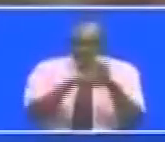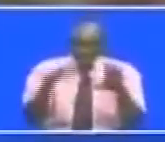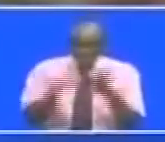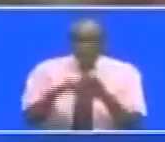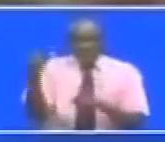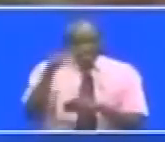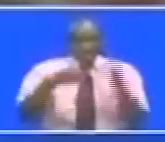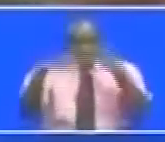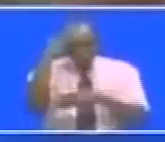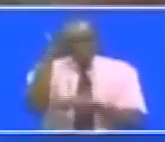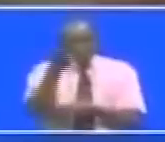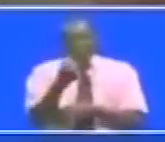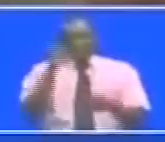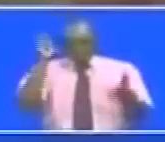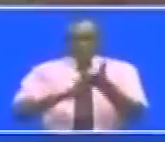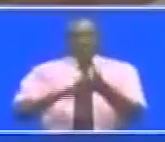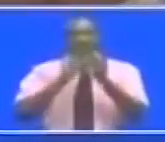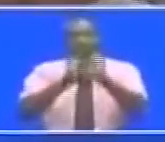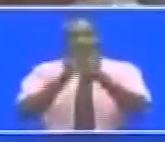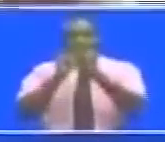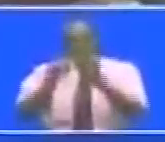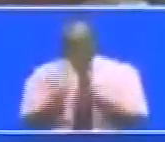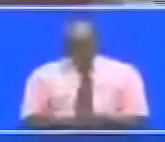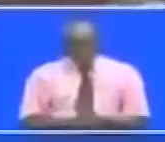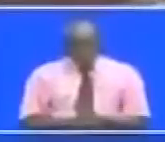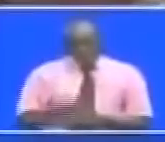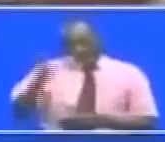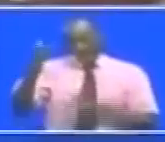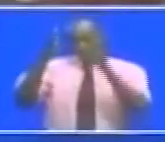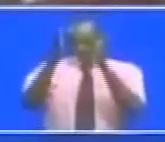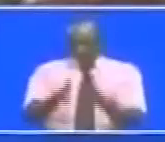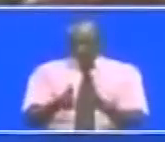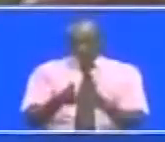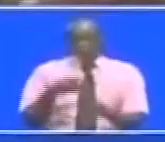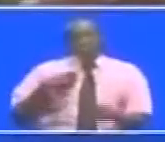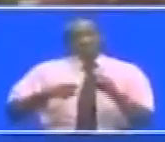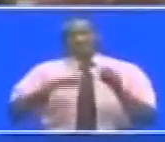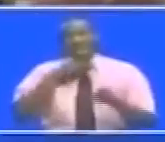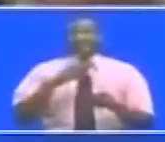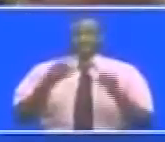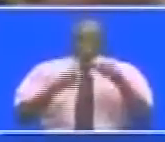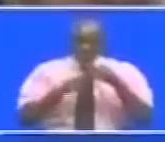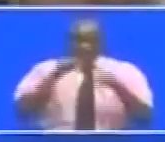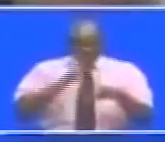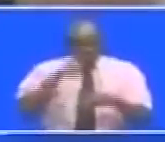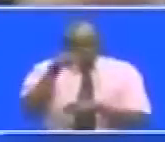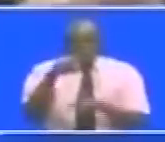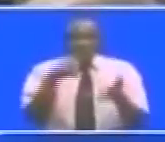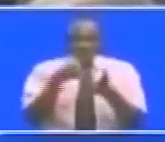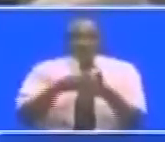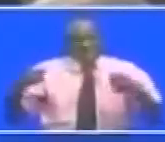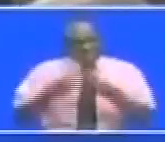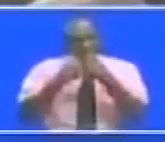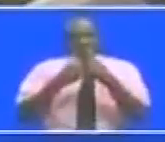participated in the Garissa University operation were recognized. Diba Mochama was killed in July when a presidential security team was involved in an